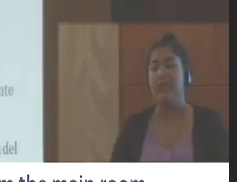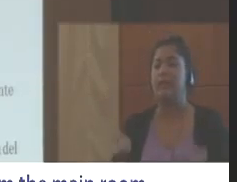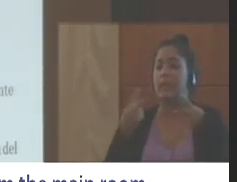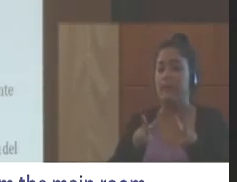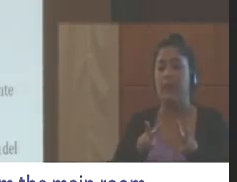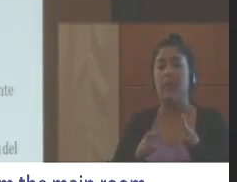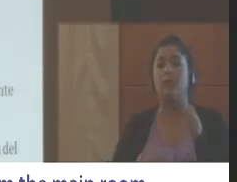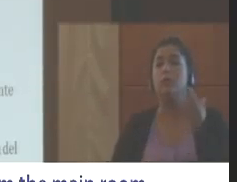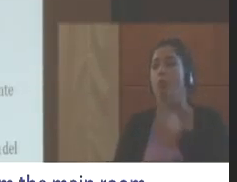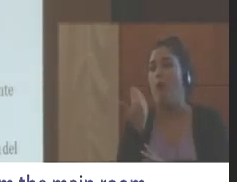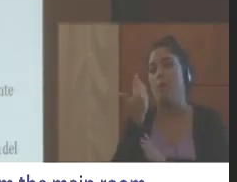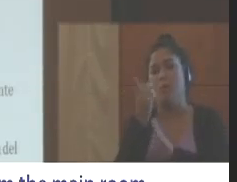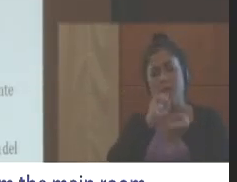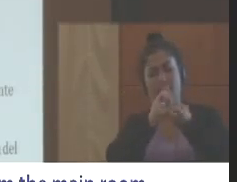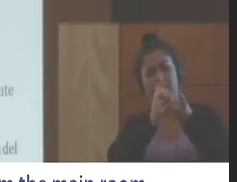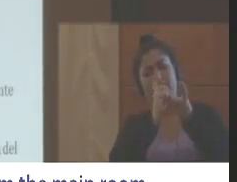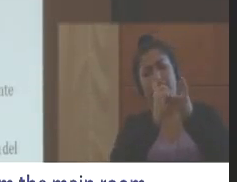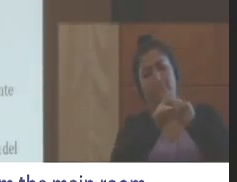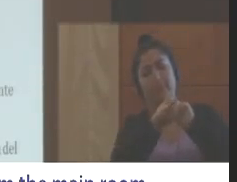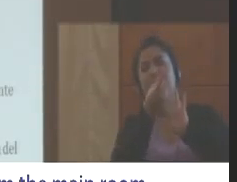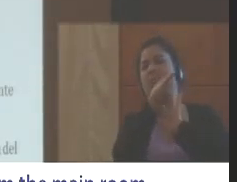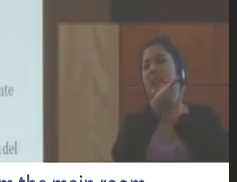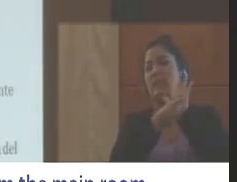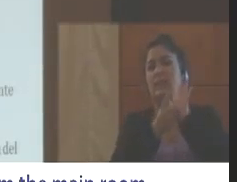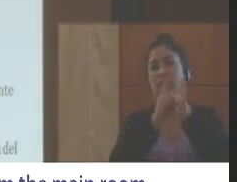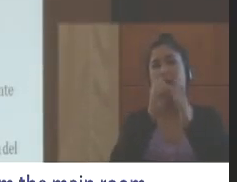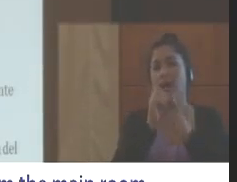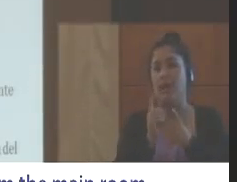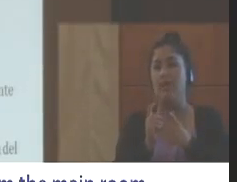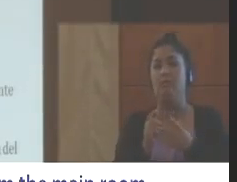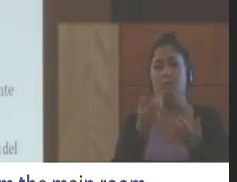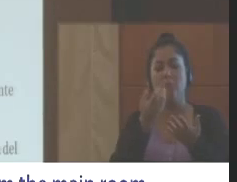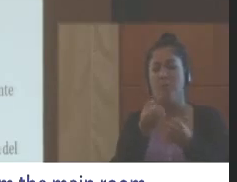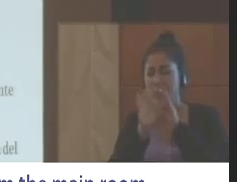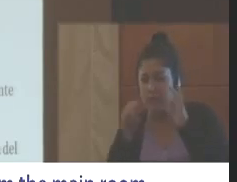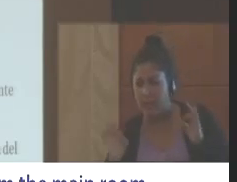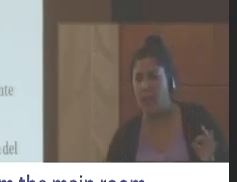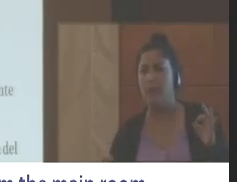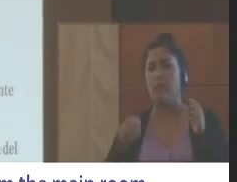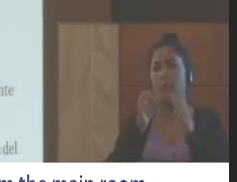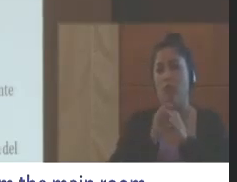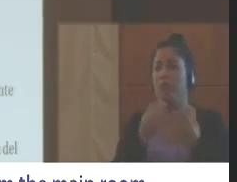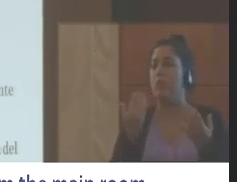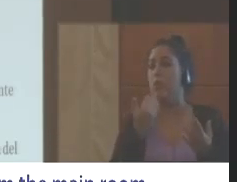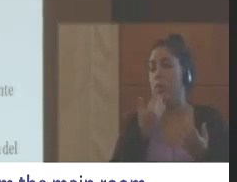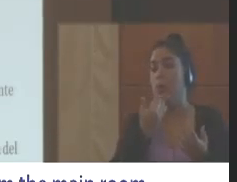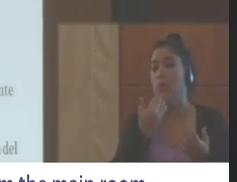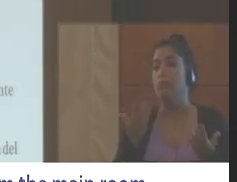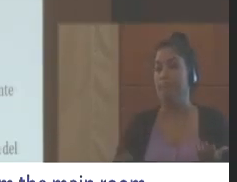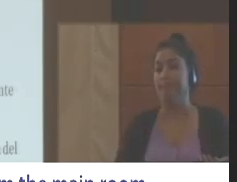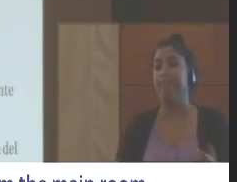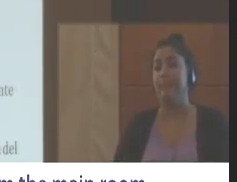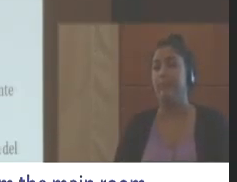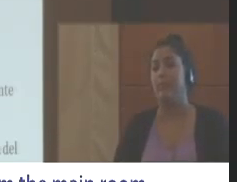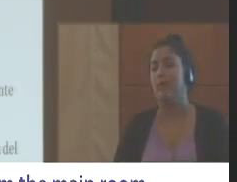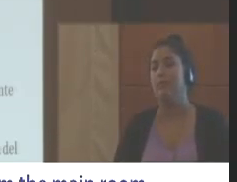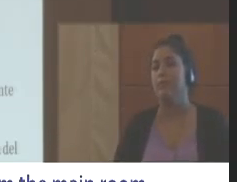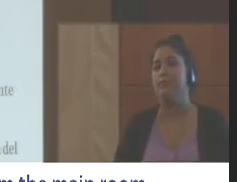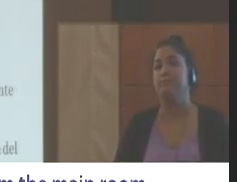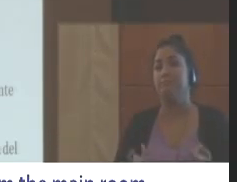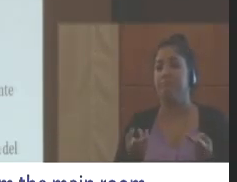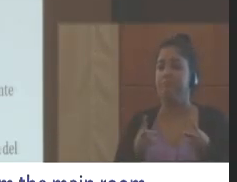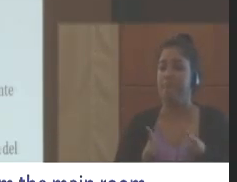the design of the financial structure, not only through budgetary resources, but also acquiring